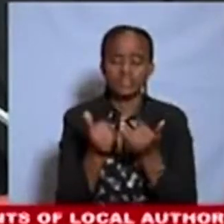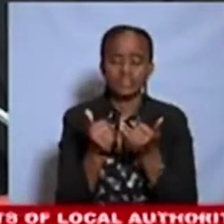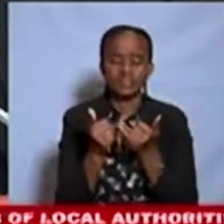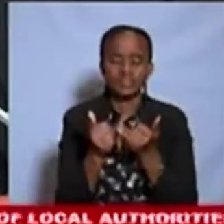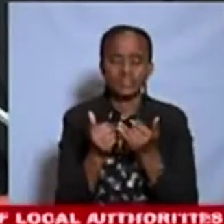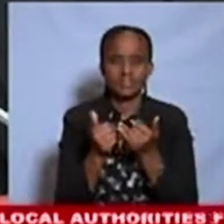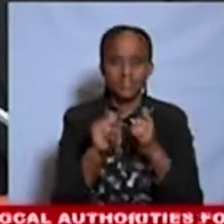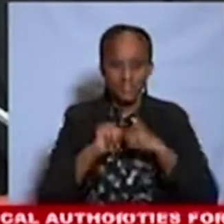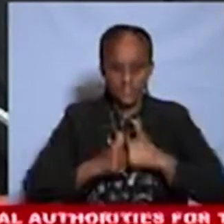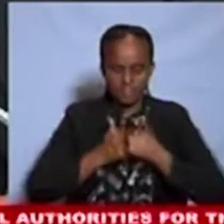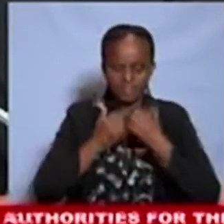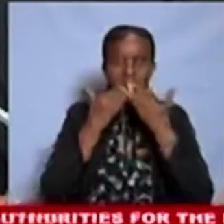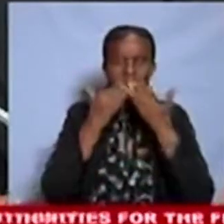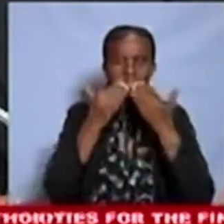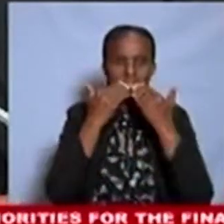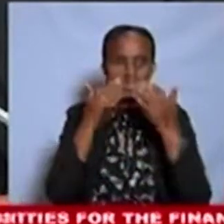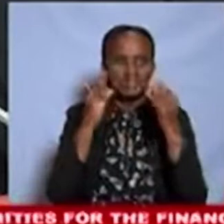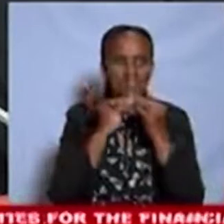we appreciate them.